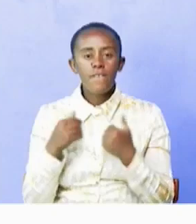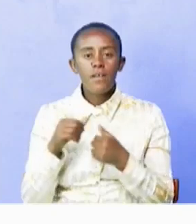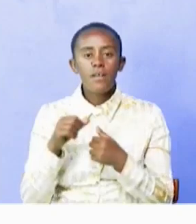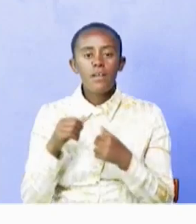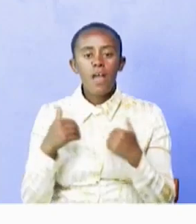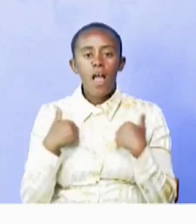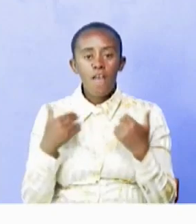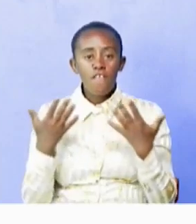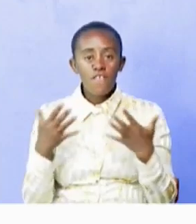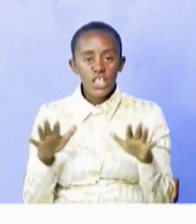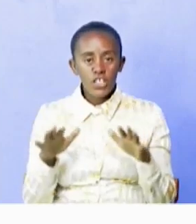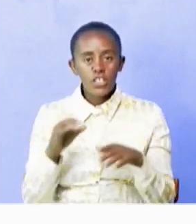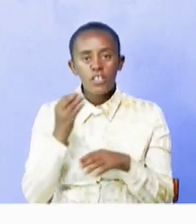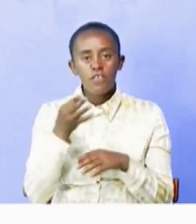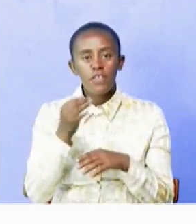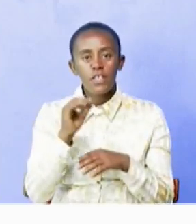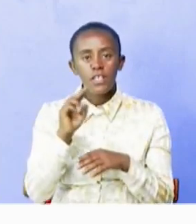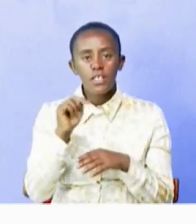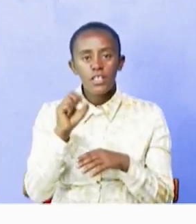finished